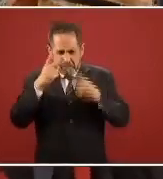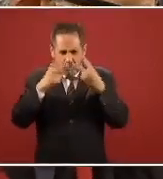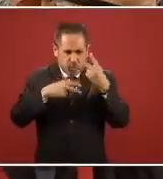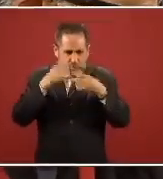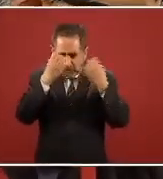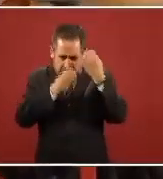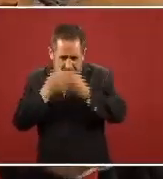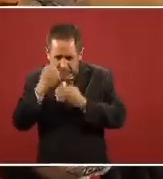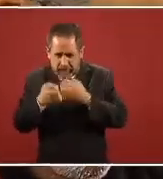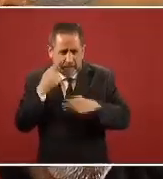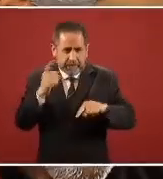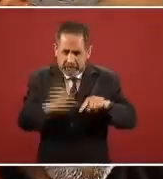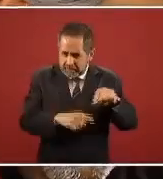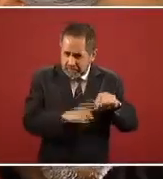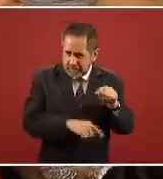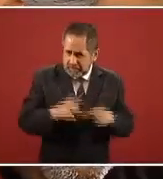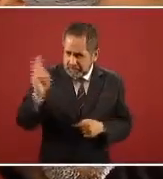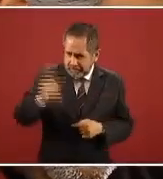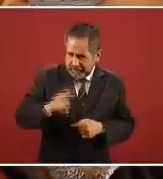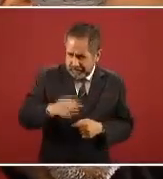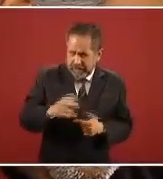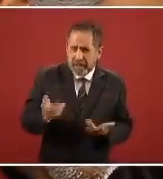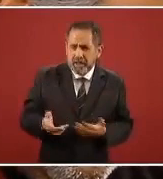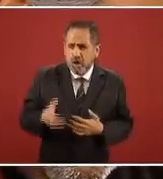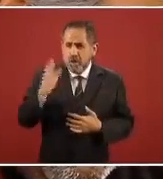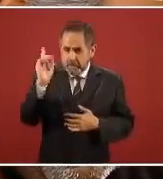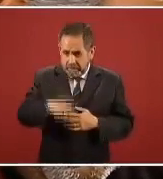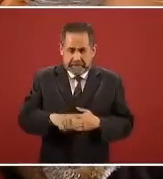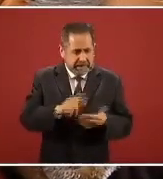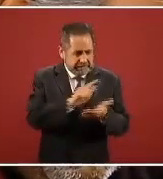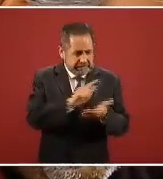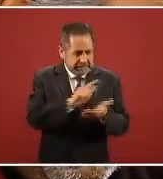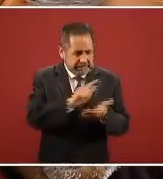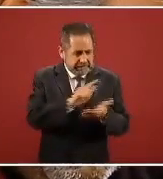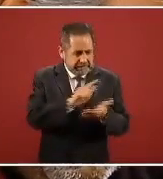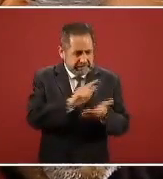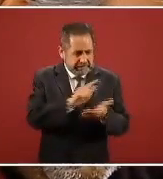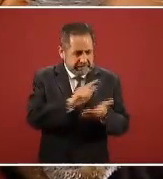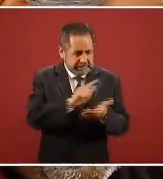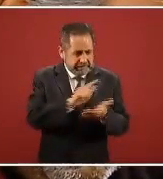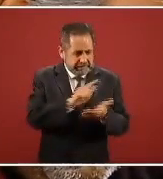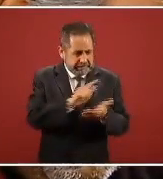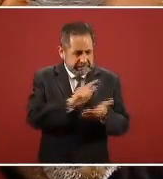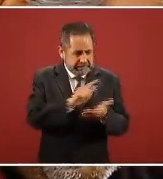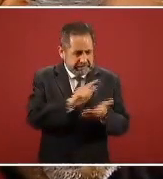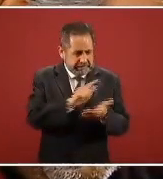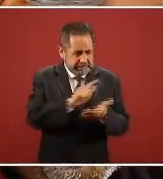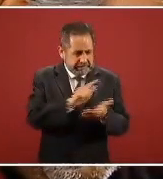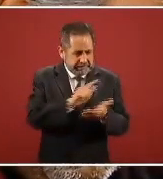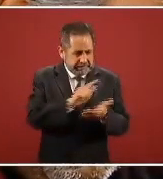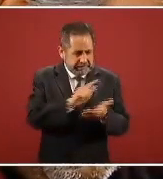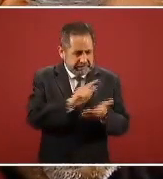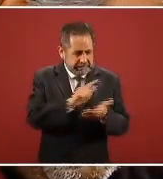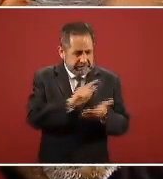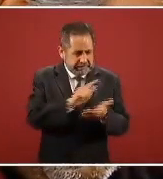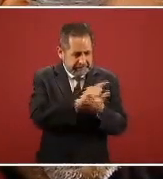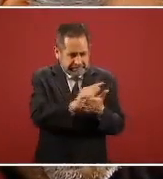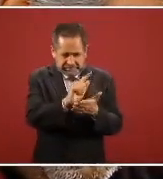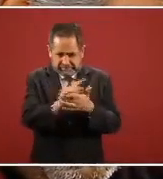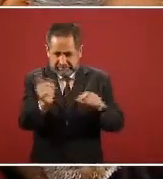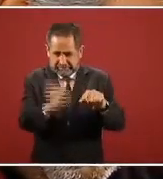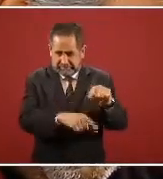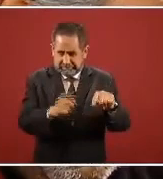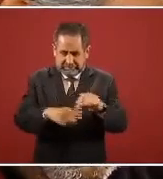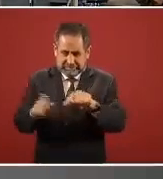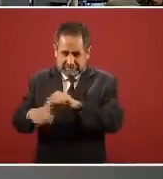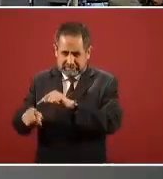to do? Si a revision? Va, si realmente se van a depurar las áreas. So are you truly trying to purify these areas? De